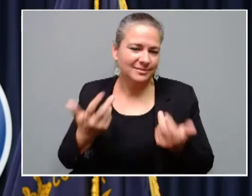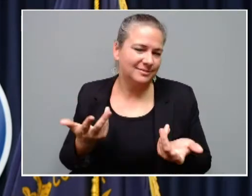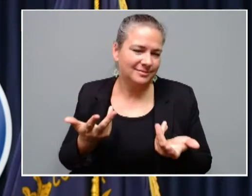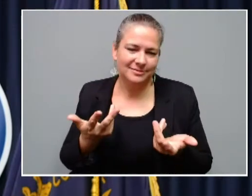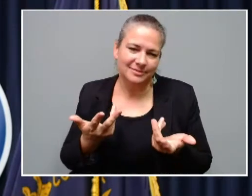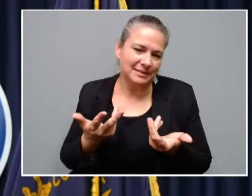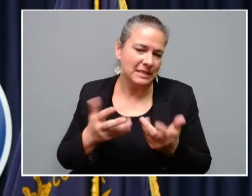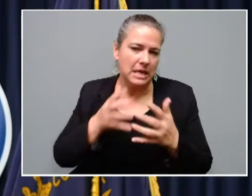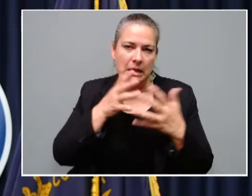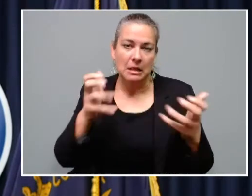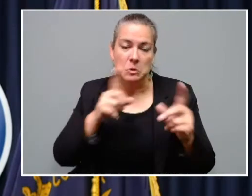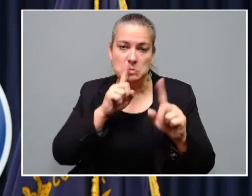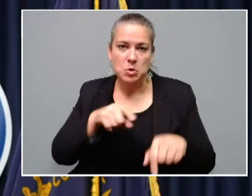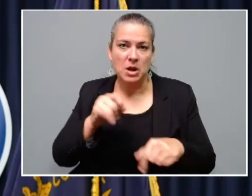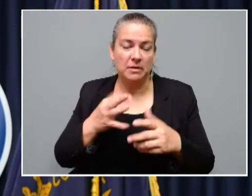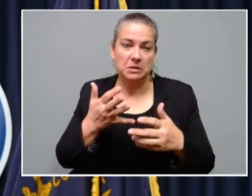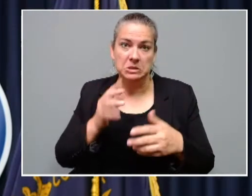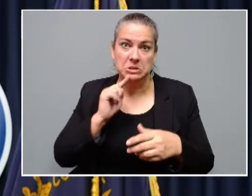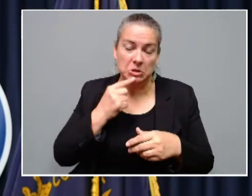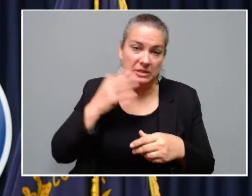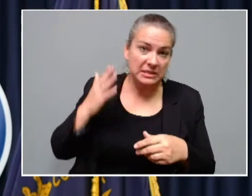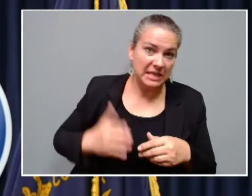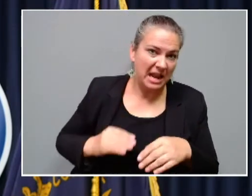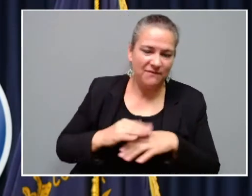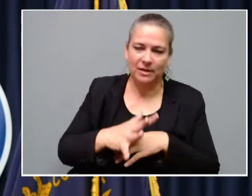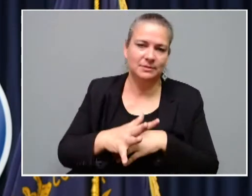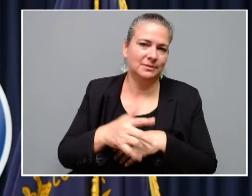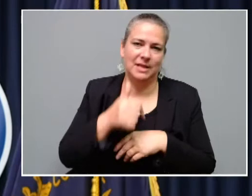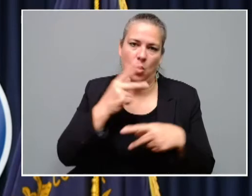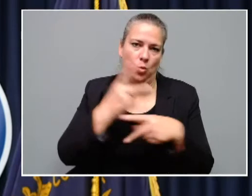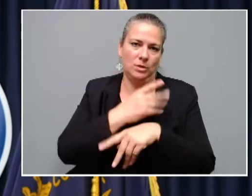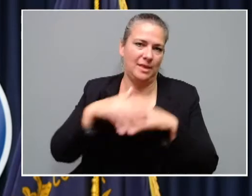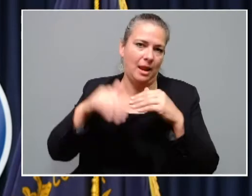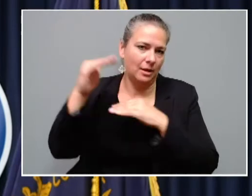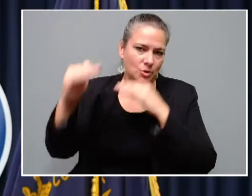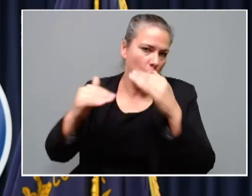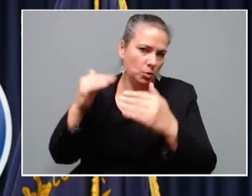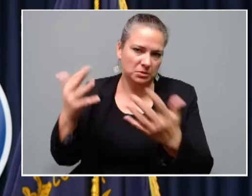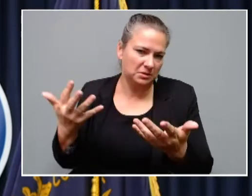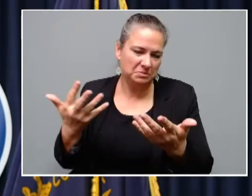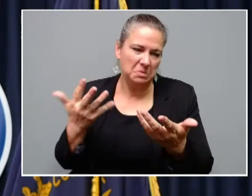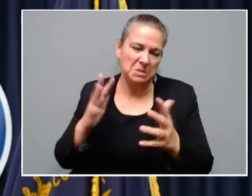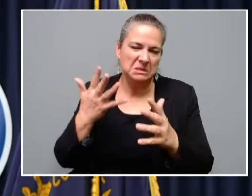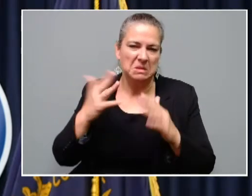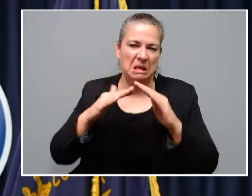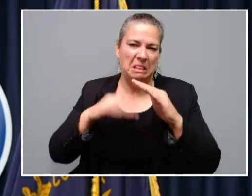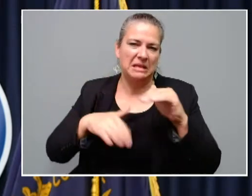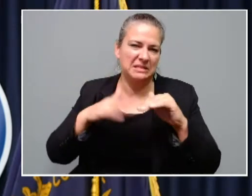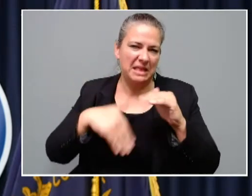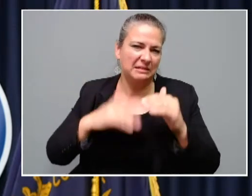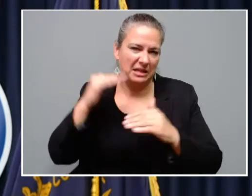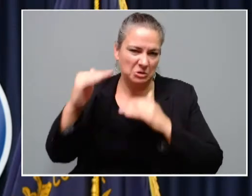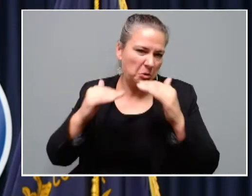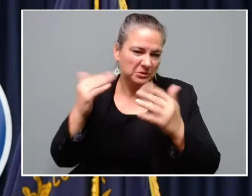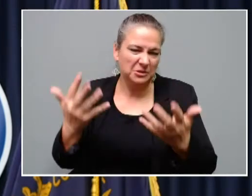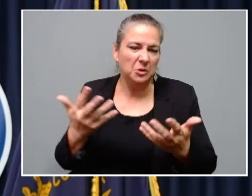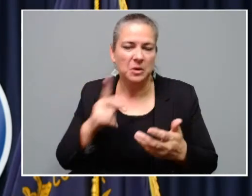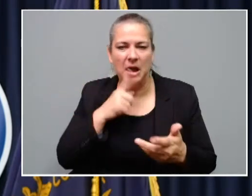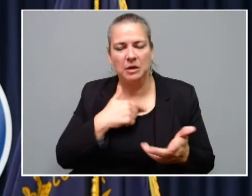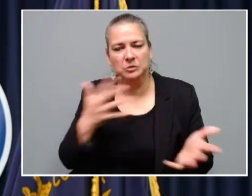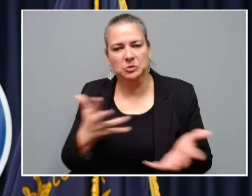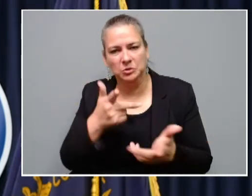side effects, certainly nothing any worse than the adults have, and probably less so. So I would solidly encourage you to go ahead and get